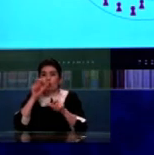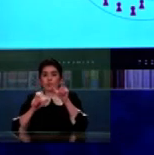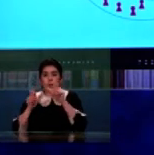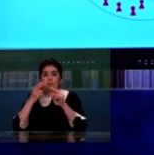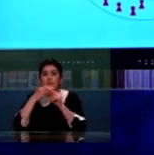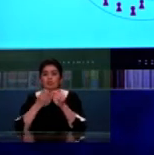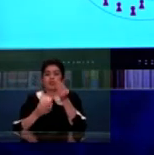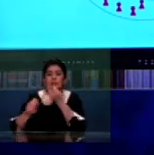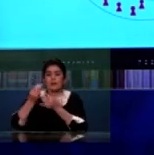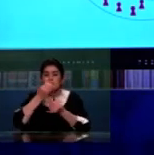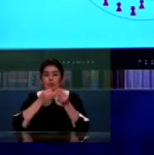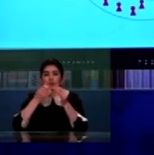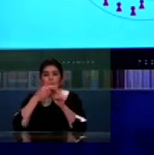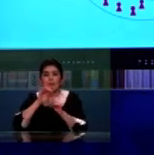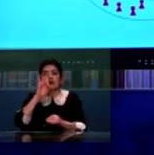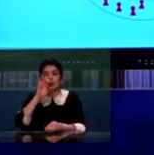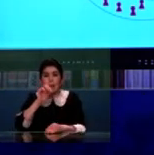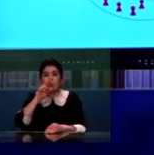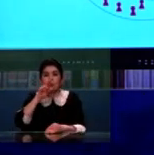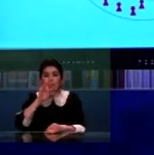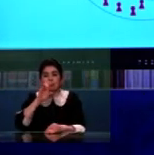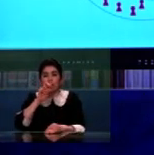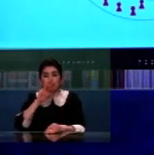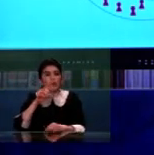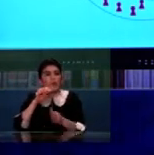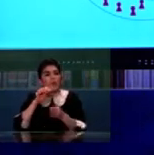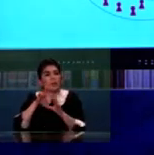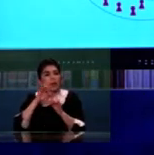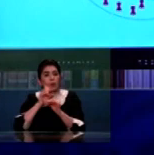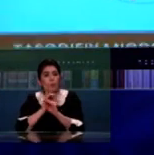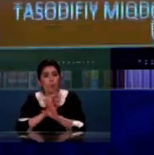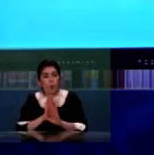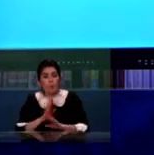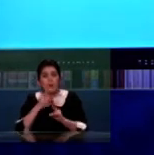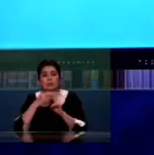savol-javob qilsangiz, albatta u reprezentativ tanlama bo'lmaydi.